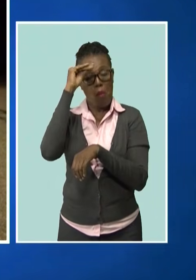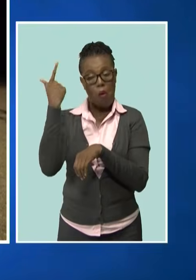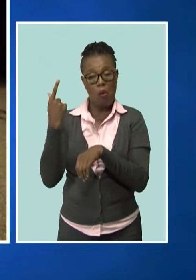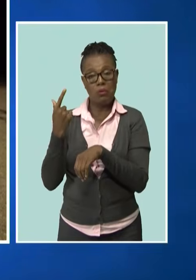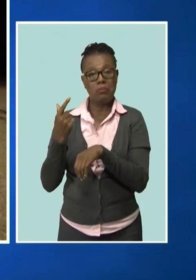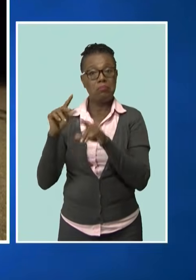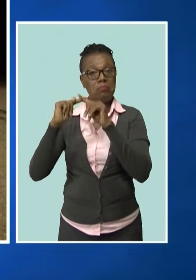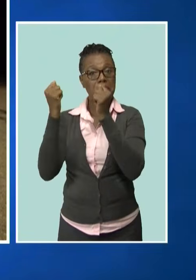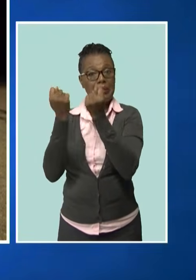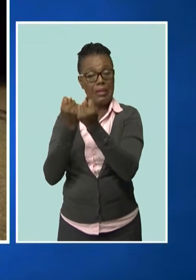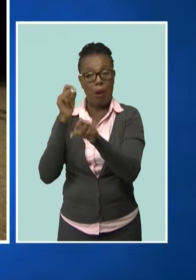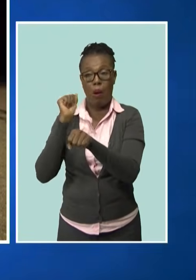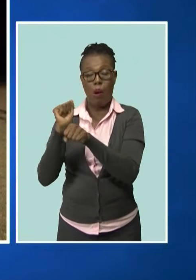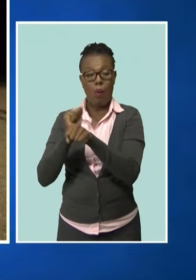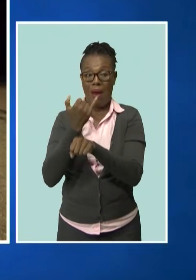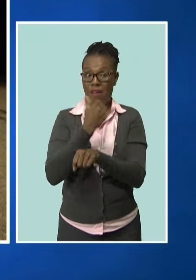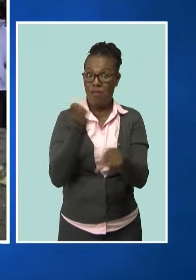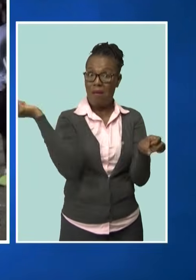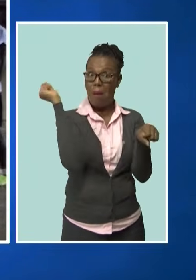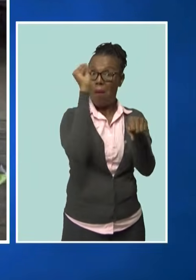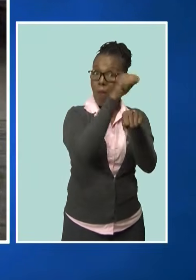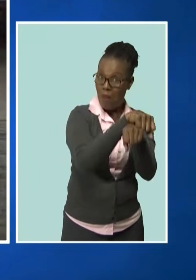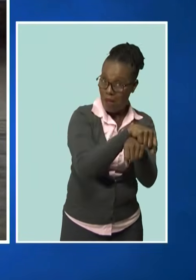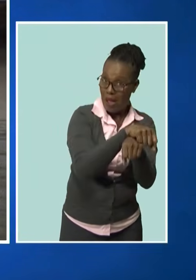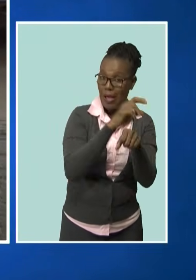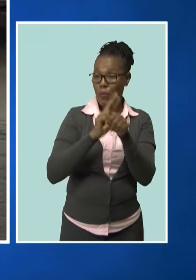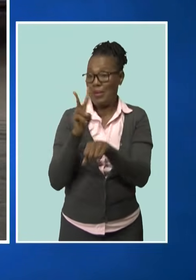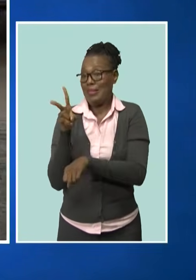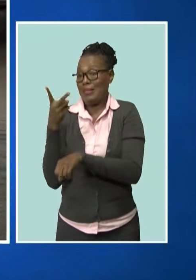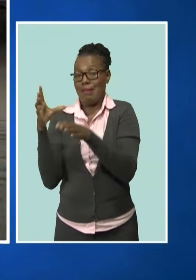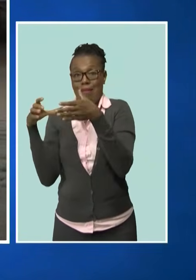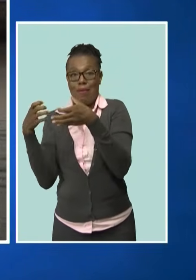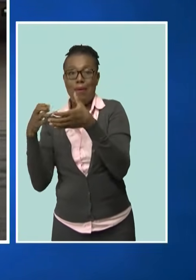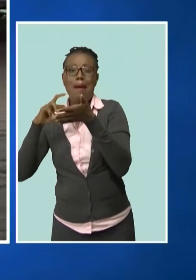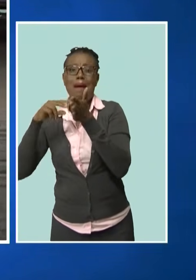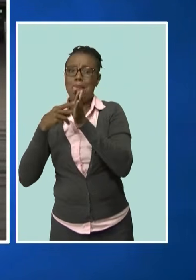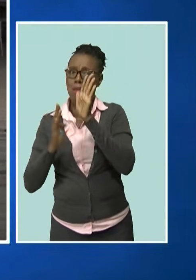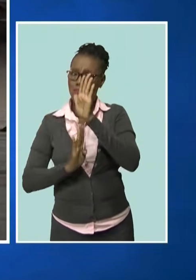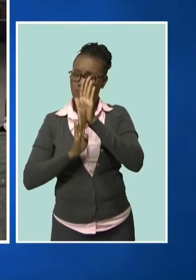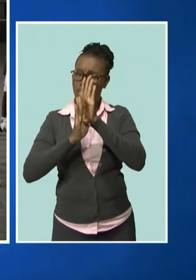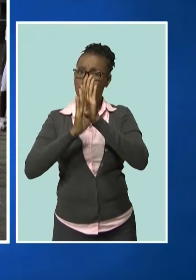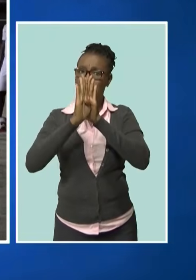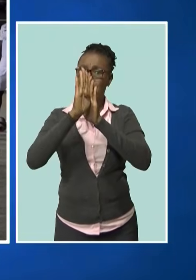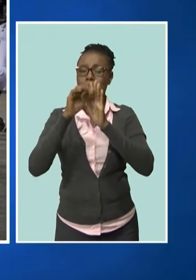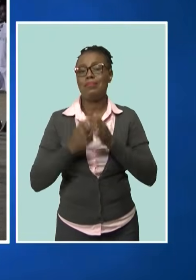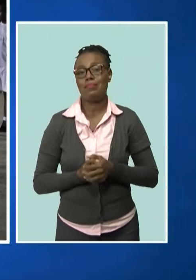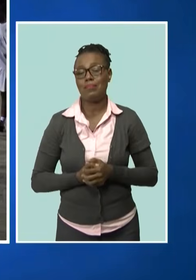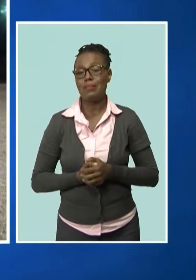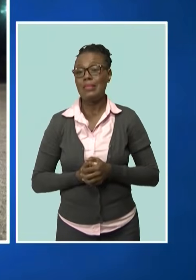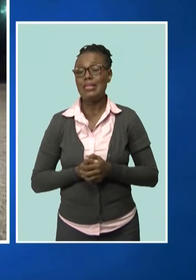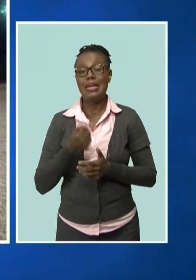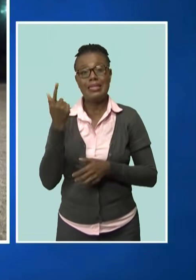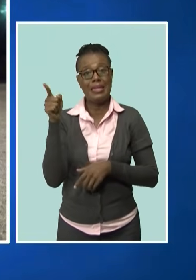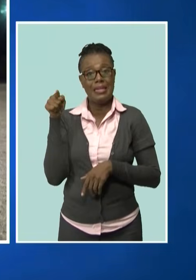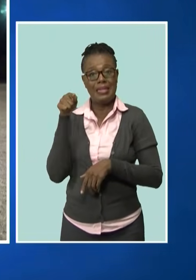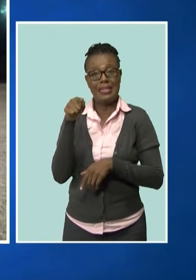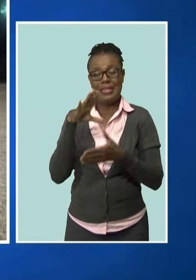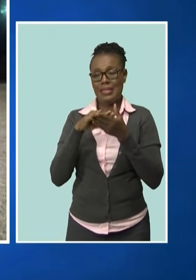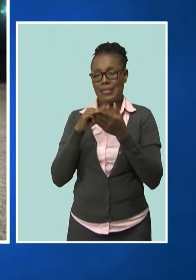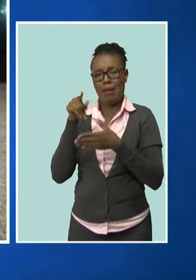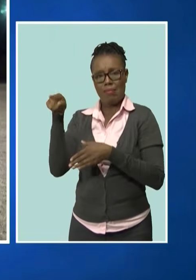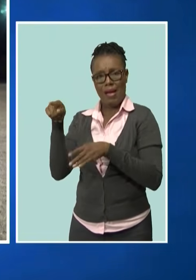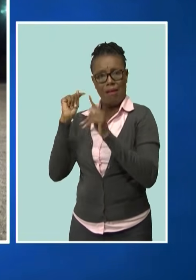they believe some sort of progress is going on. Defender Stefan Lord says he is backing the team to do well. I believe we can